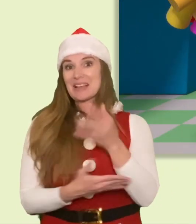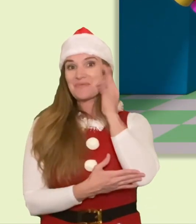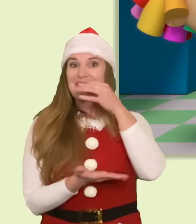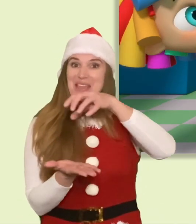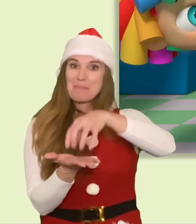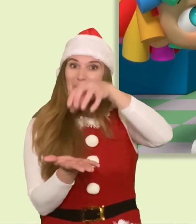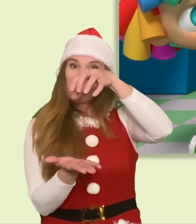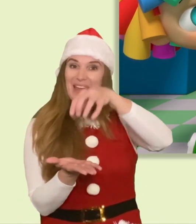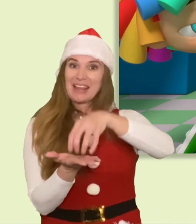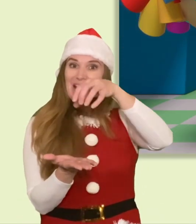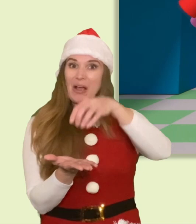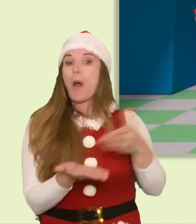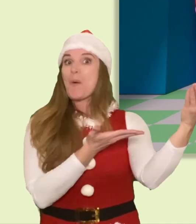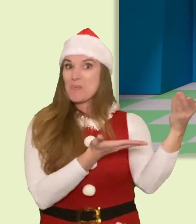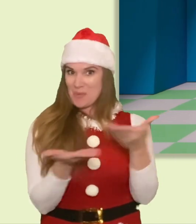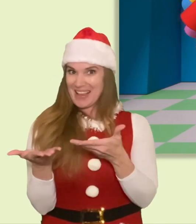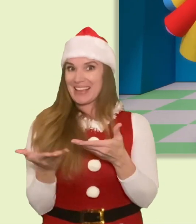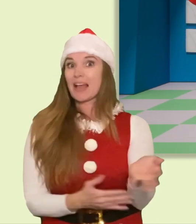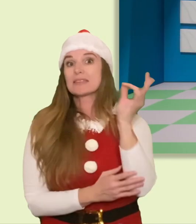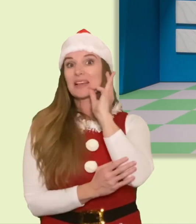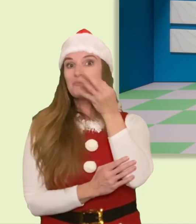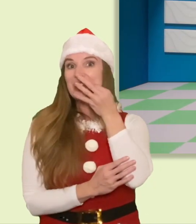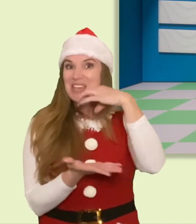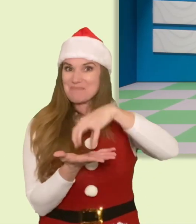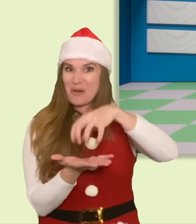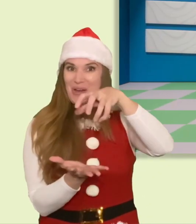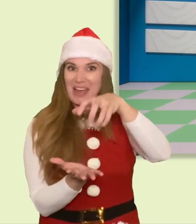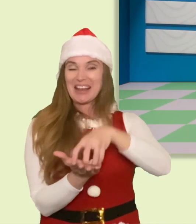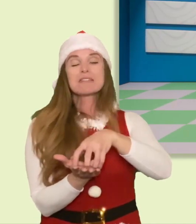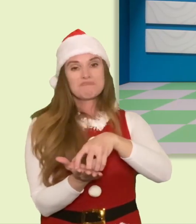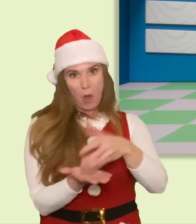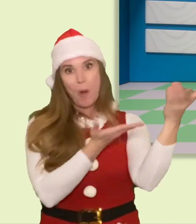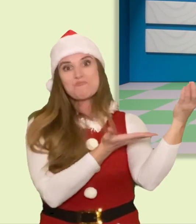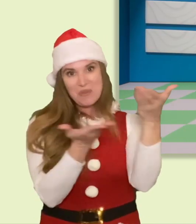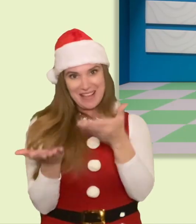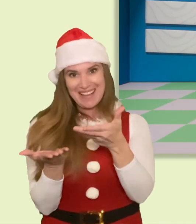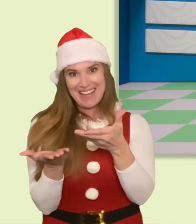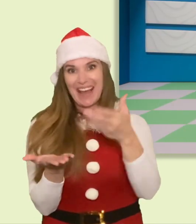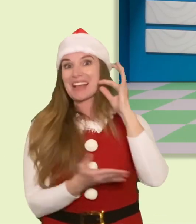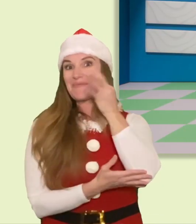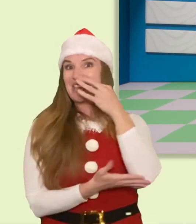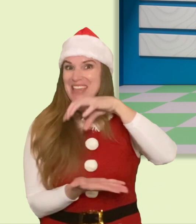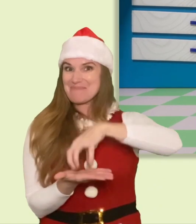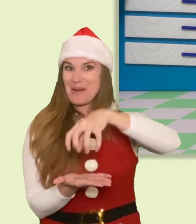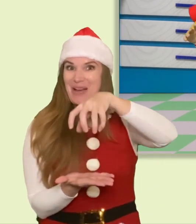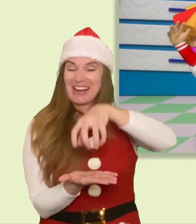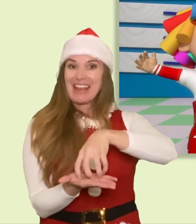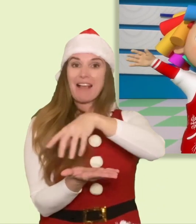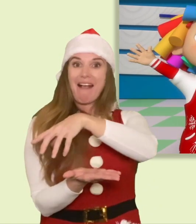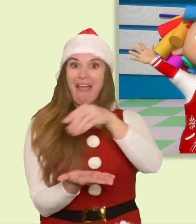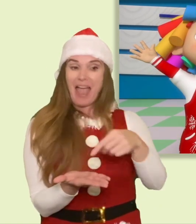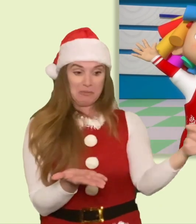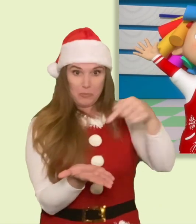Oh, bring us some figgy pudding. Oh, bring us some figgy pudding. Oh, bring us some